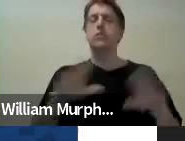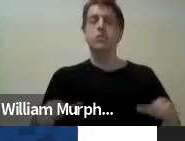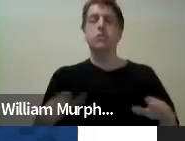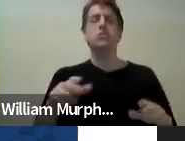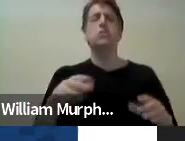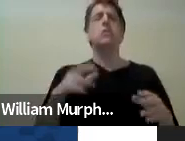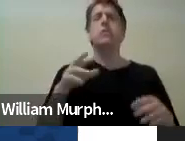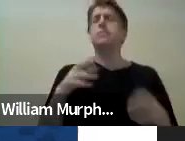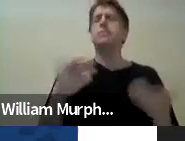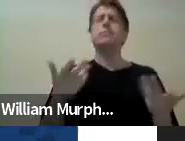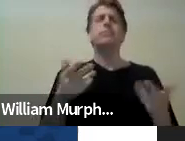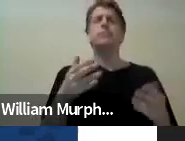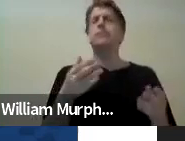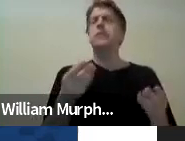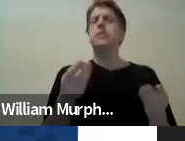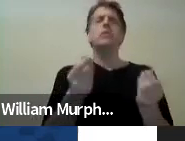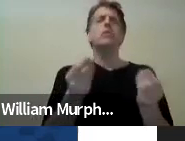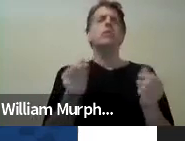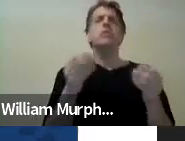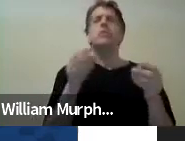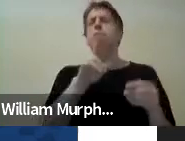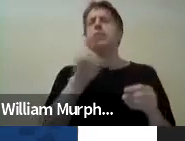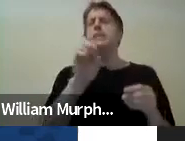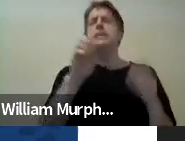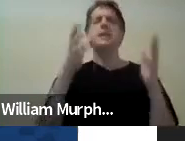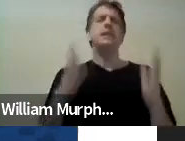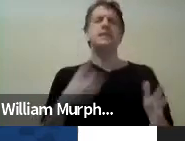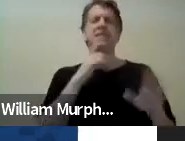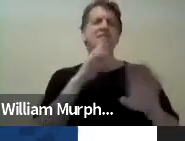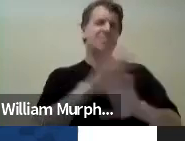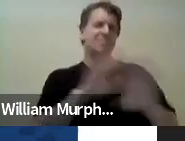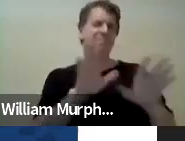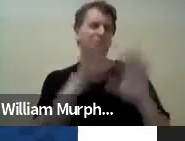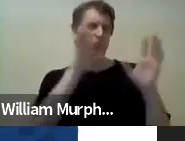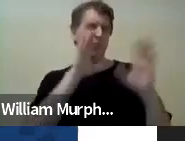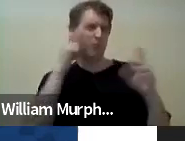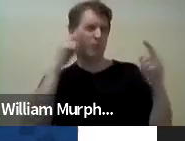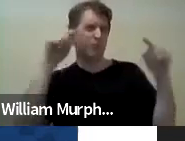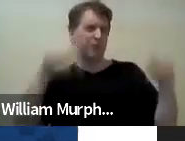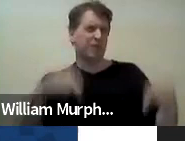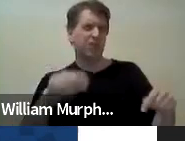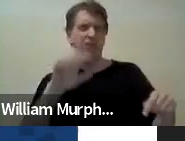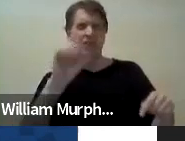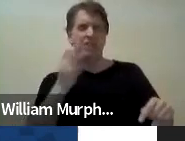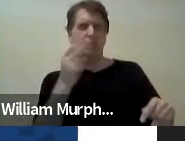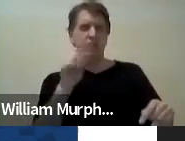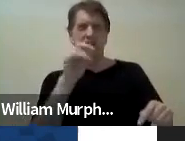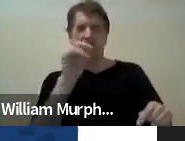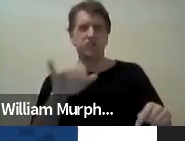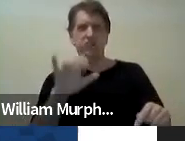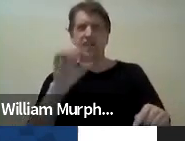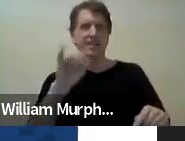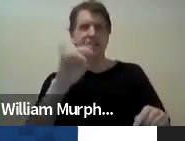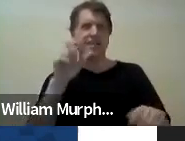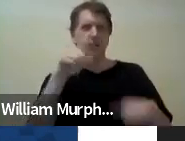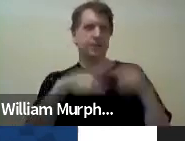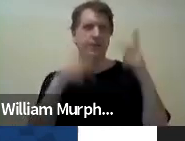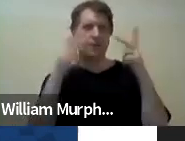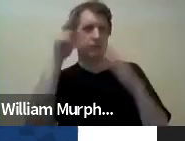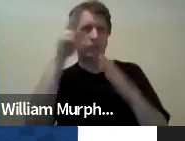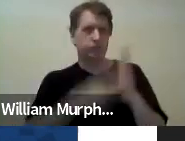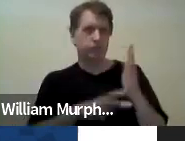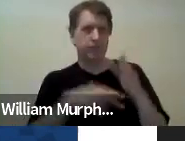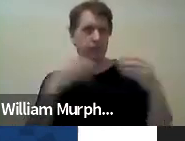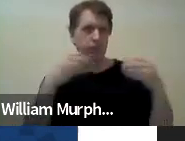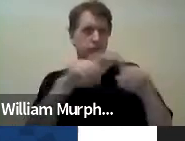Beachview, but don't look for homes in Shadyside. You're not going to be able to read many of those store signs. This is making Sophia